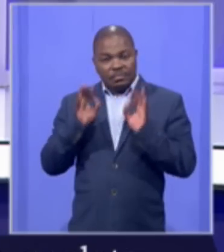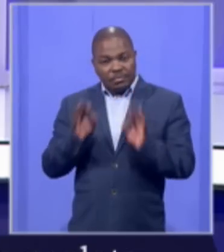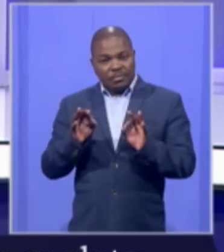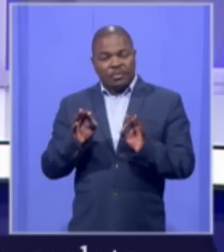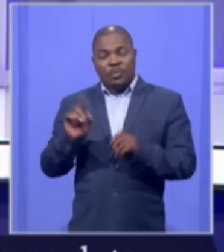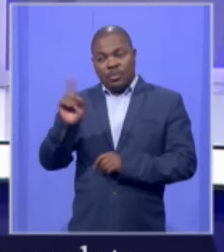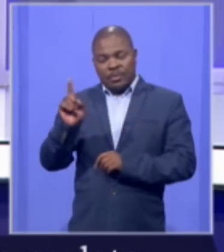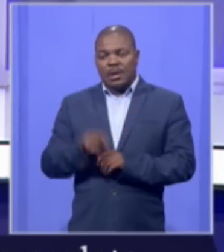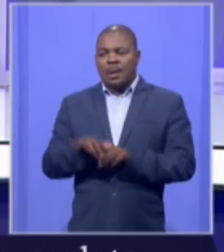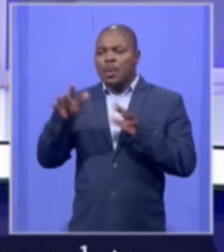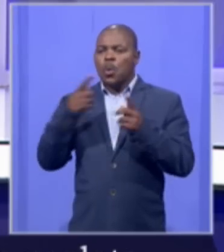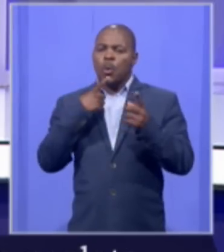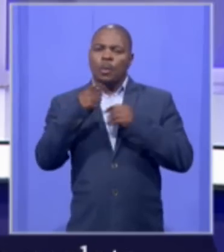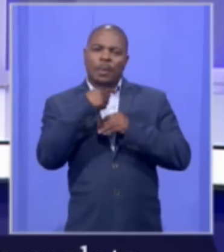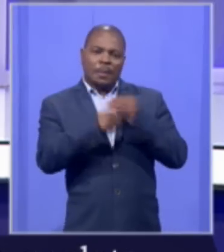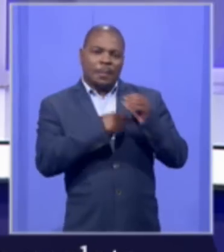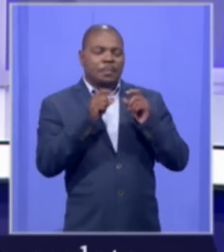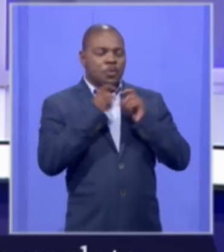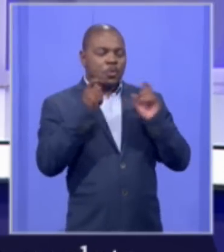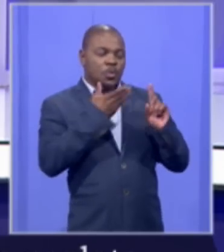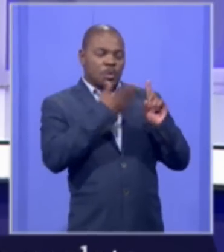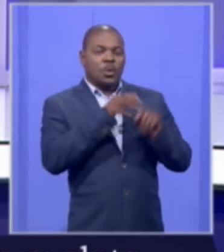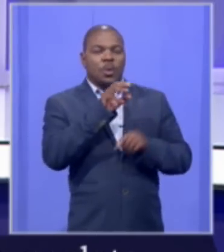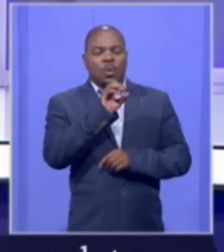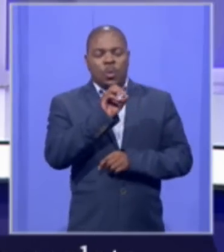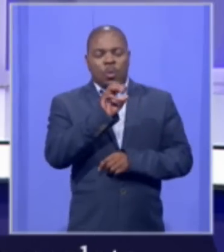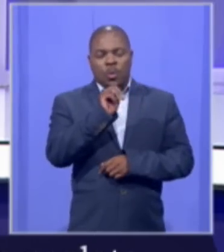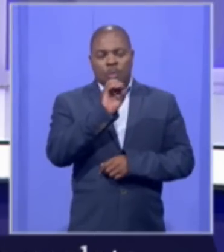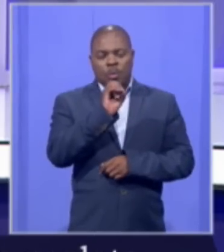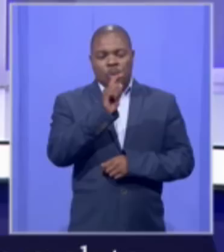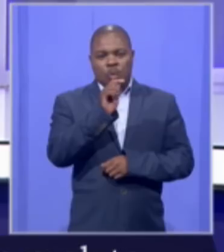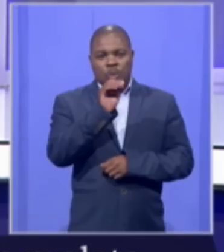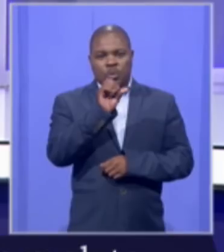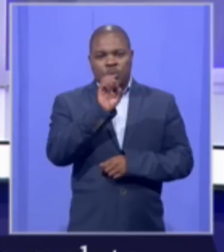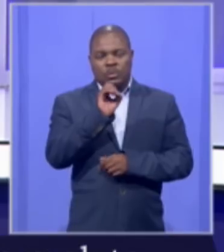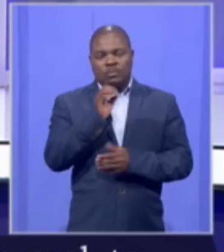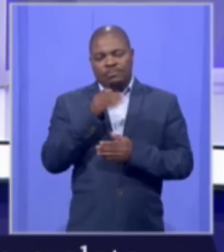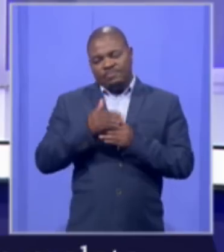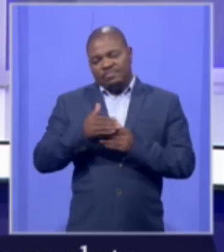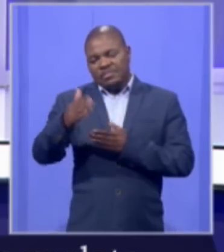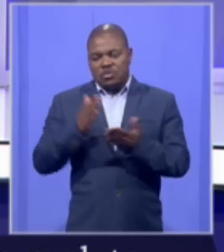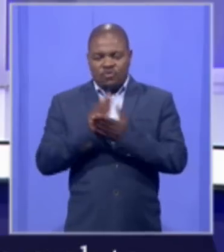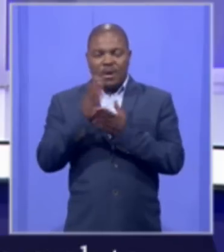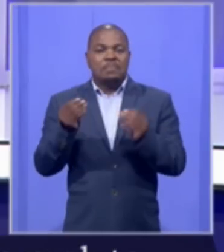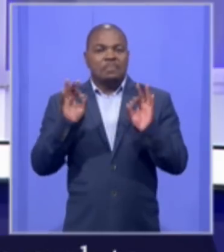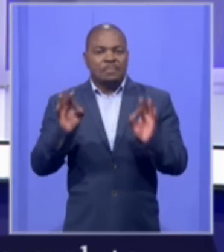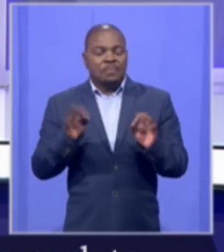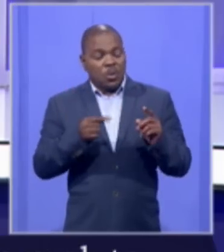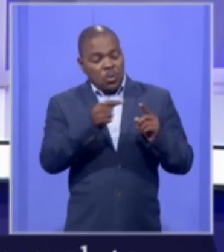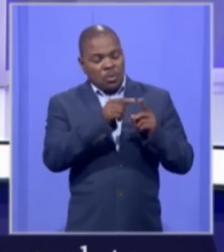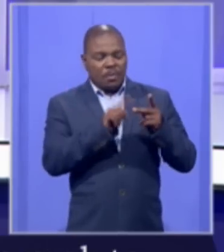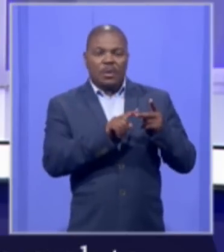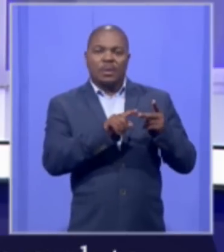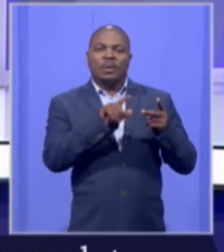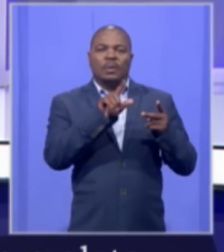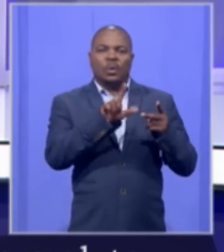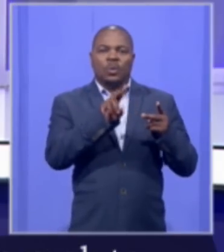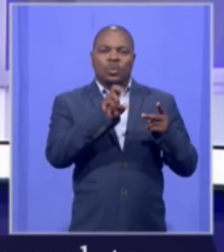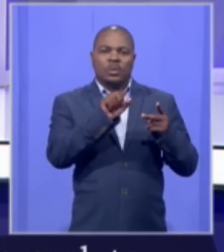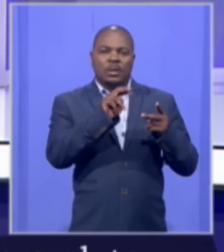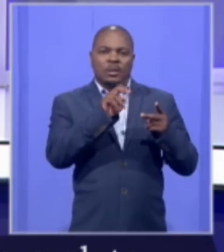gore bangongoregi kgatlhanong le moruti Timothy Omotoso ba hwetša toka. Omotoso le balatofatšwa ka ena Lusanda Solanile